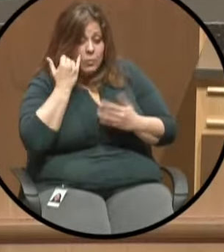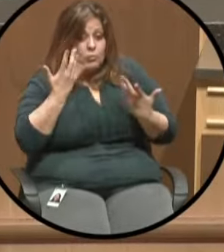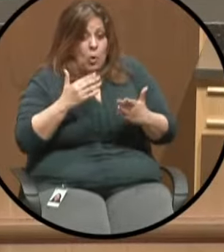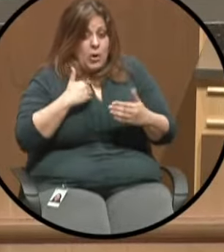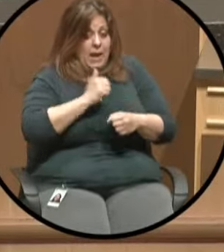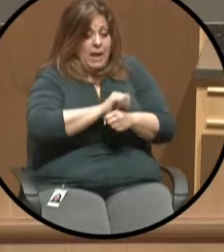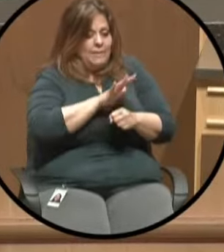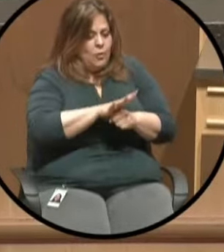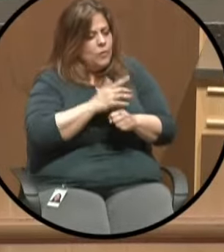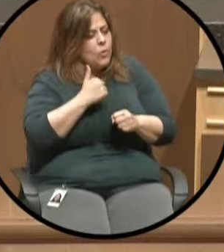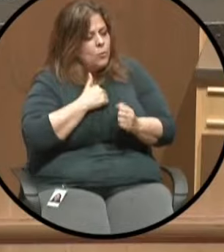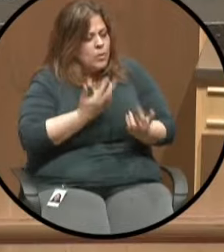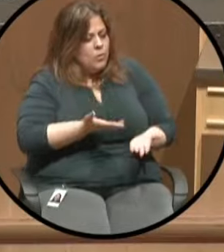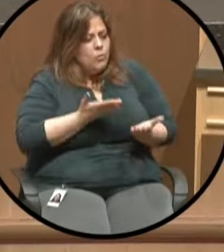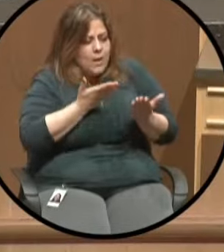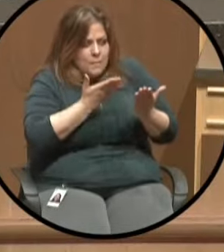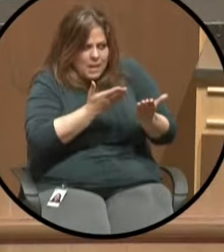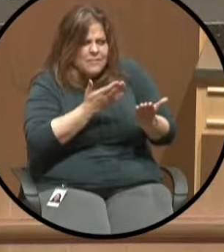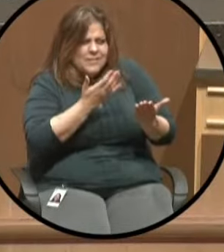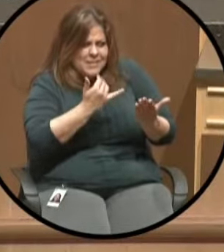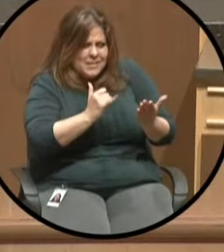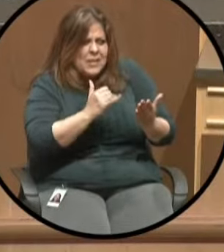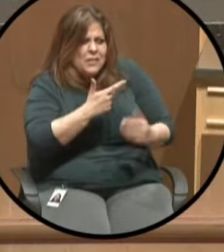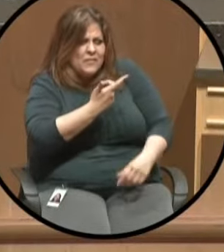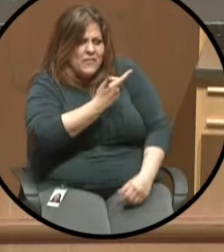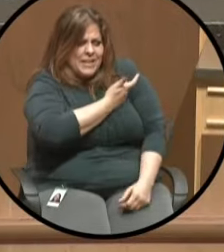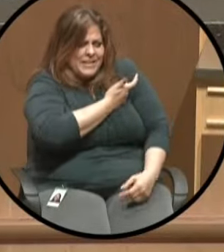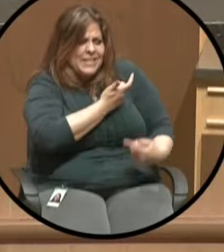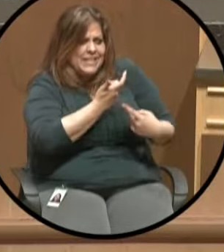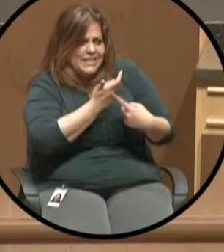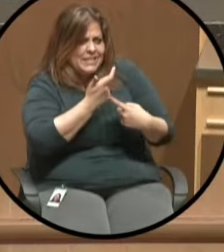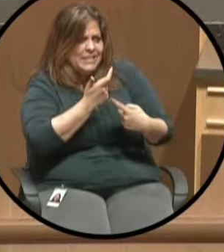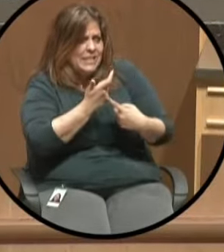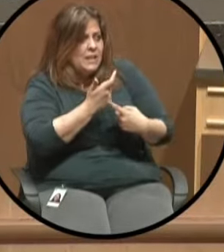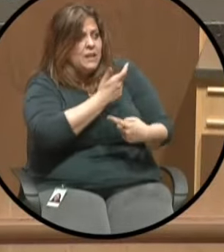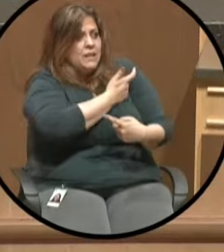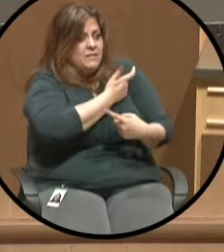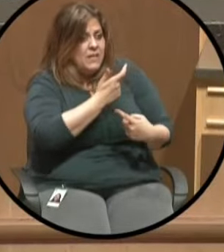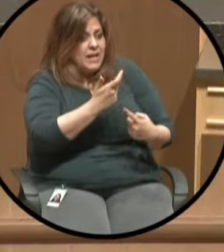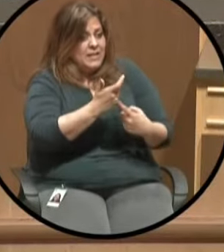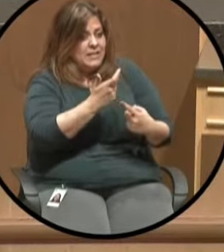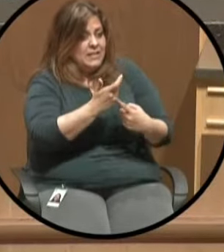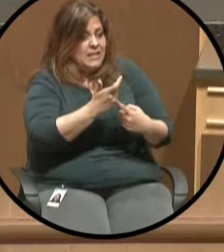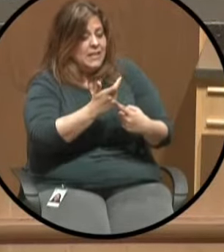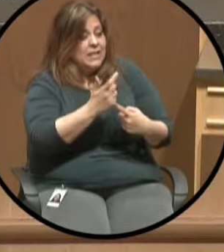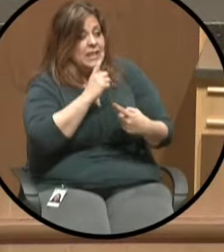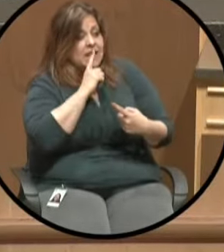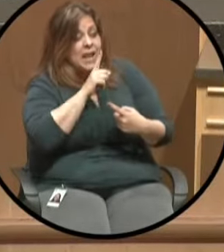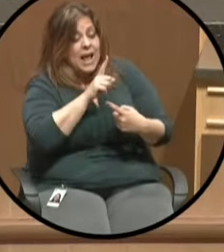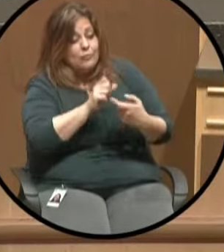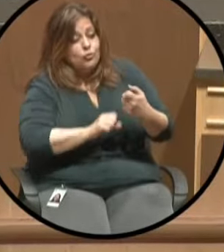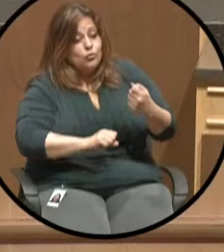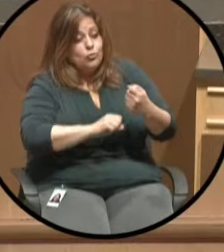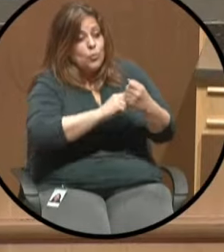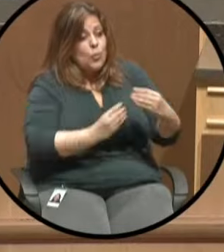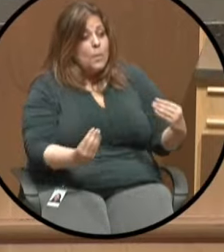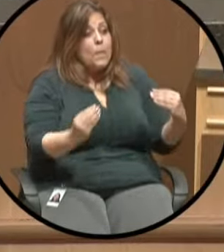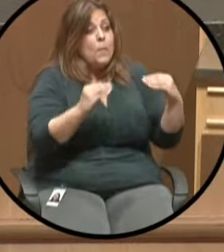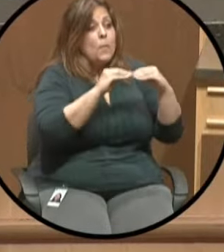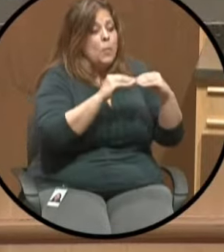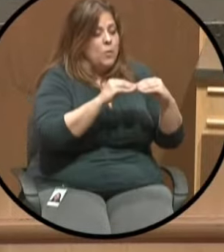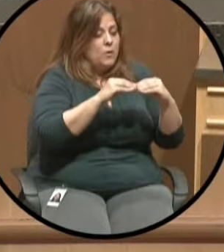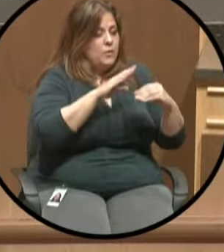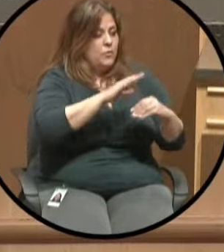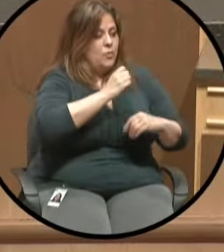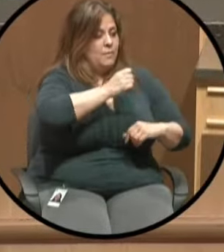to take the vaccine, because we also believe that taking the vaccine can actually augment your protection and your levels of antibodies.